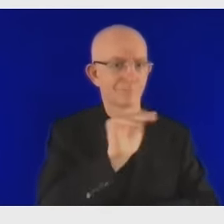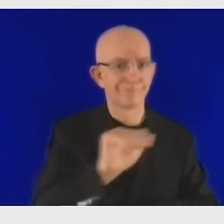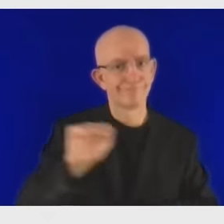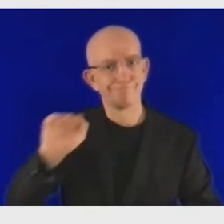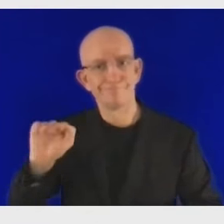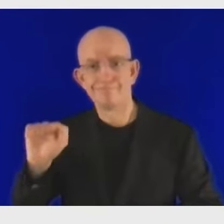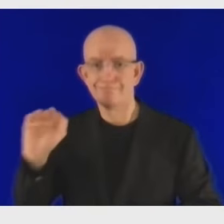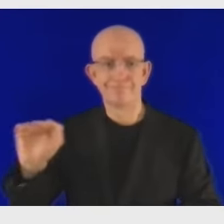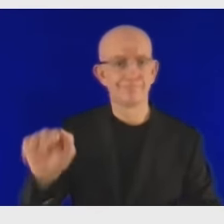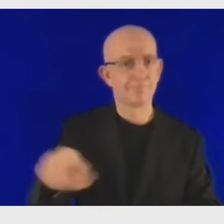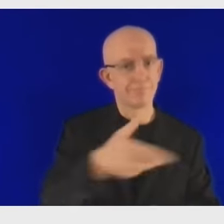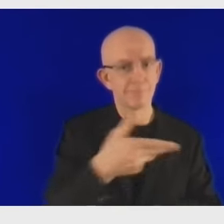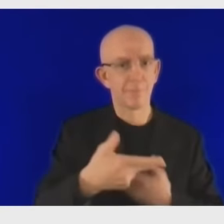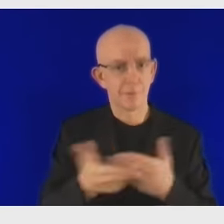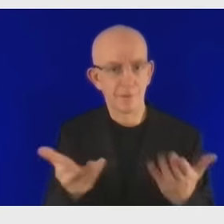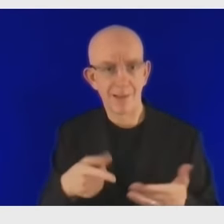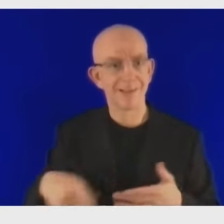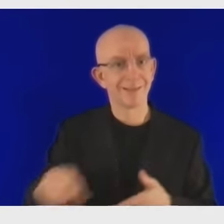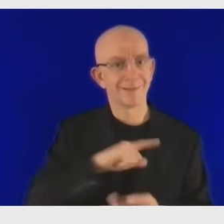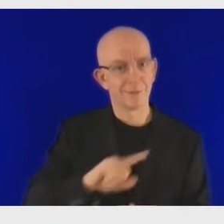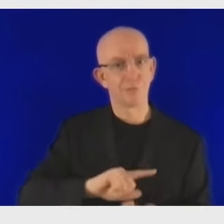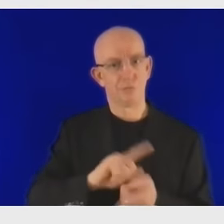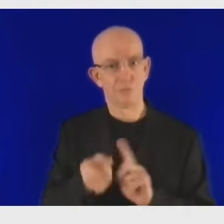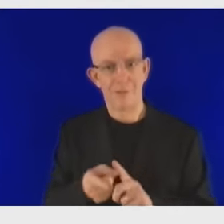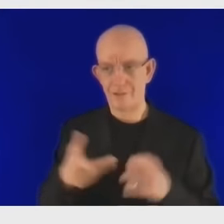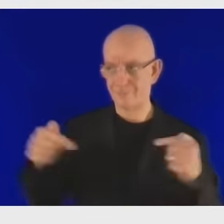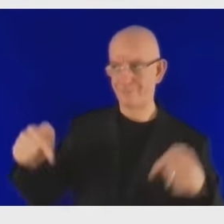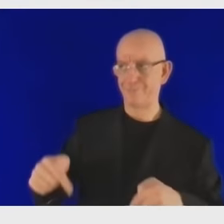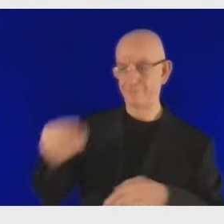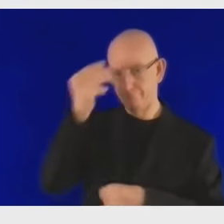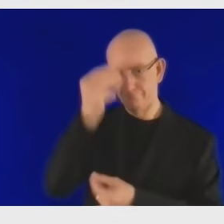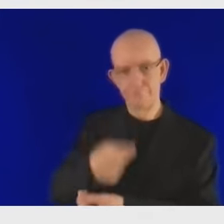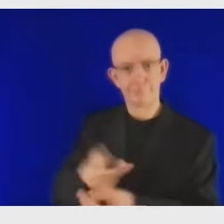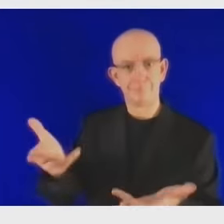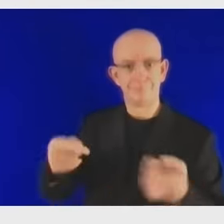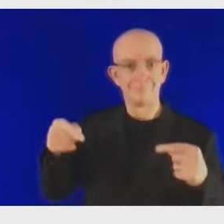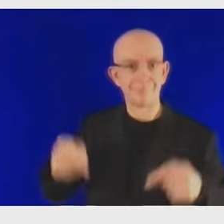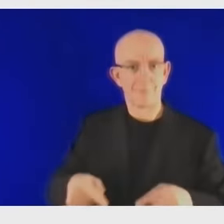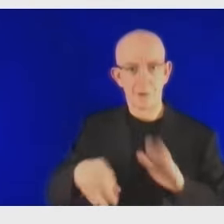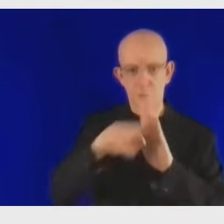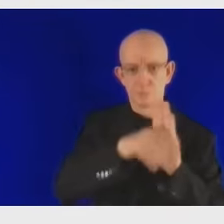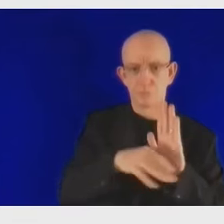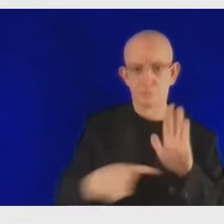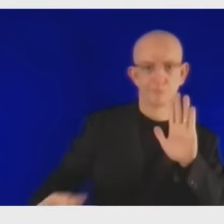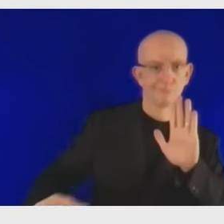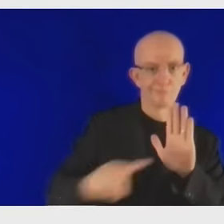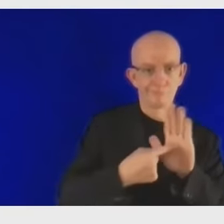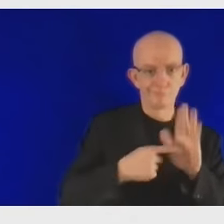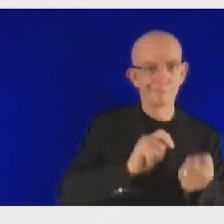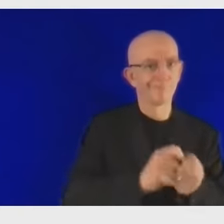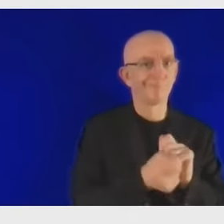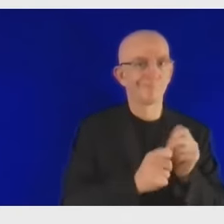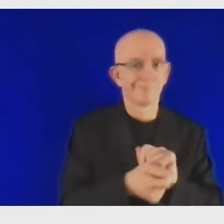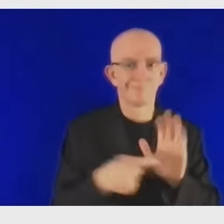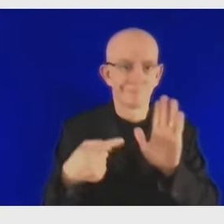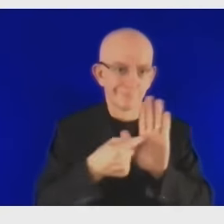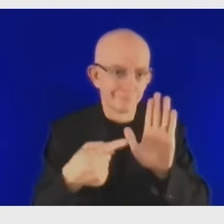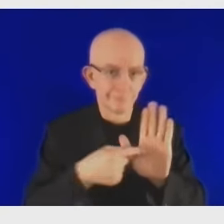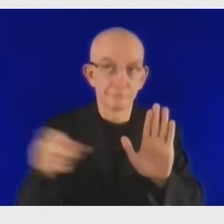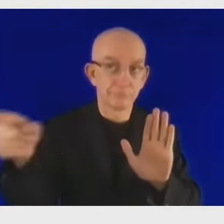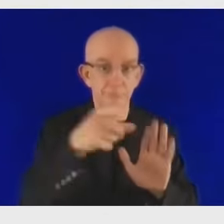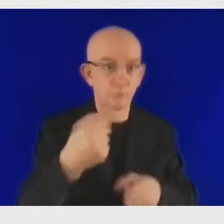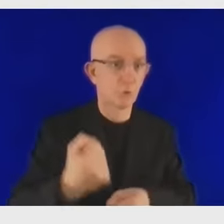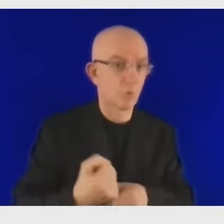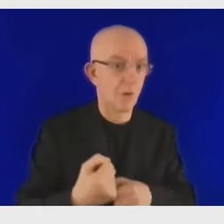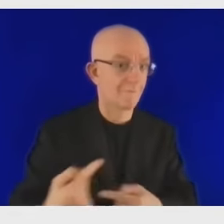for us, and make them work for the planet, and make them work for people. My mother used to say all the time, and I'm pretty sure she's completely